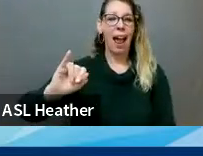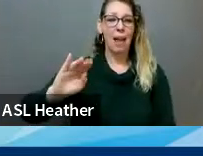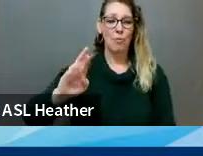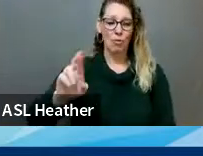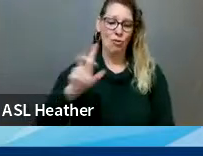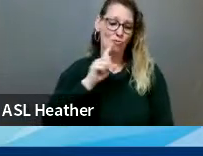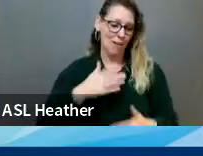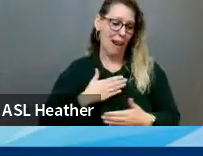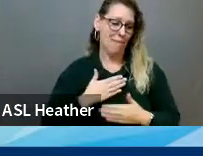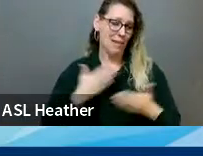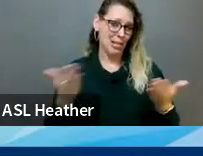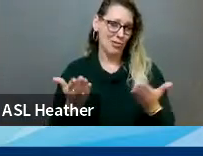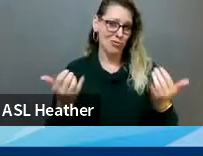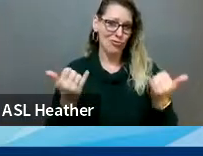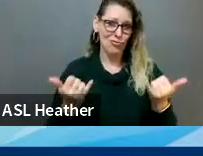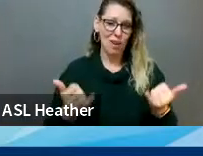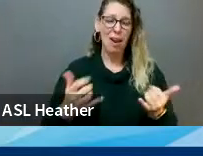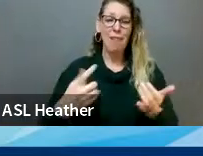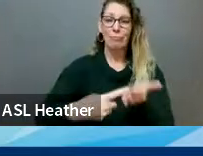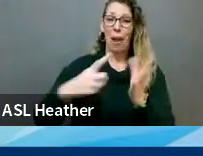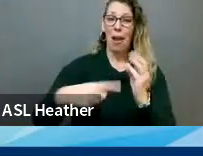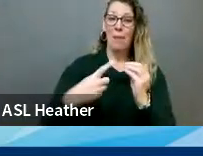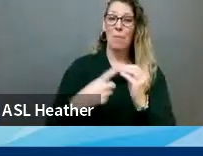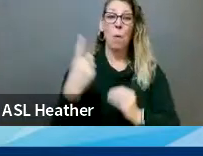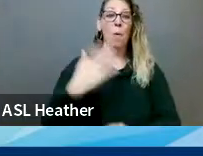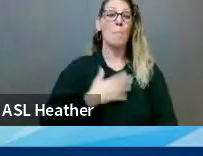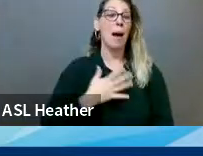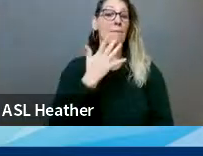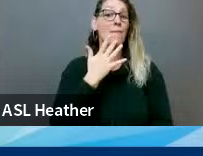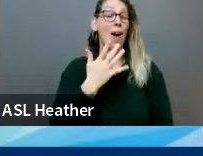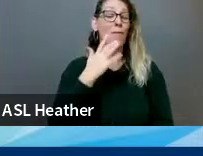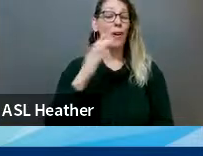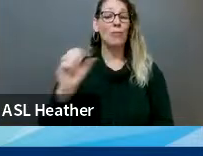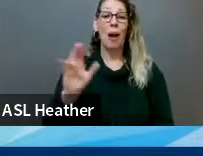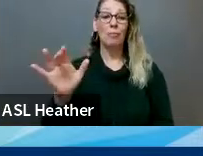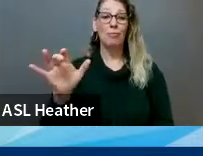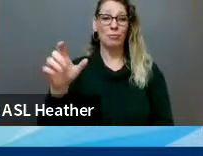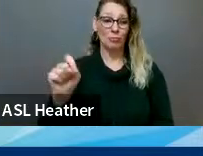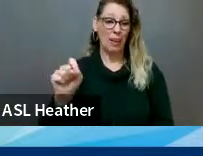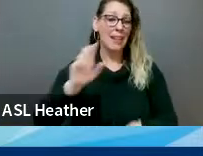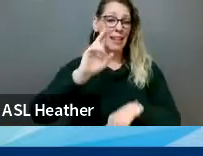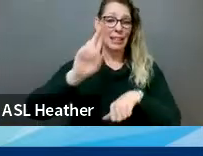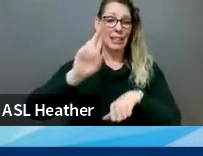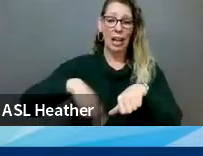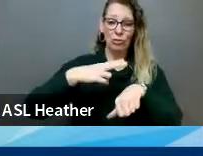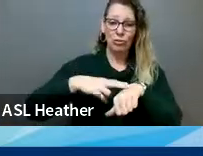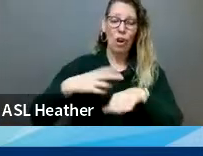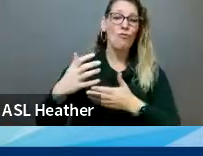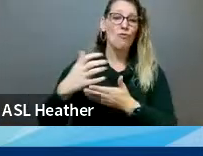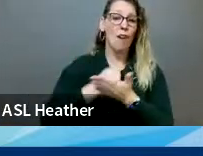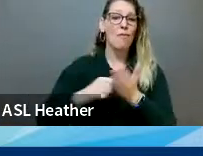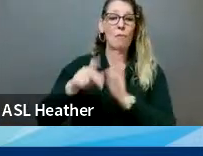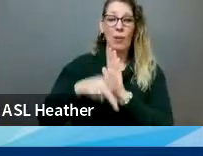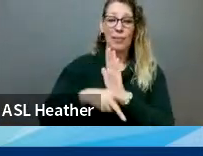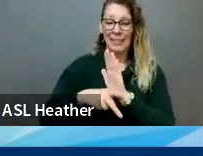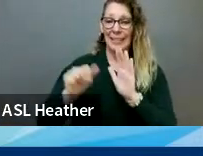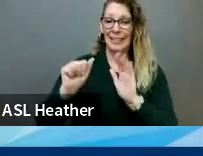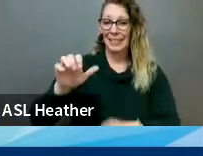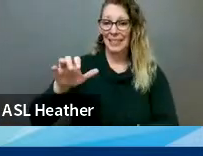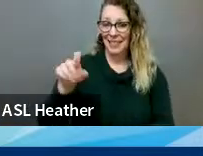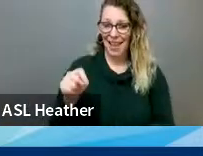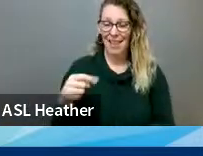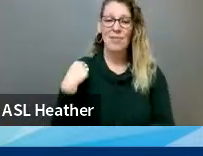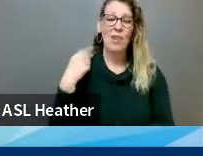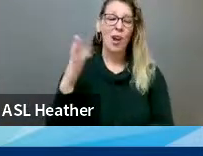you today to talk about one of my favorite subjects, the National Environmental Policy Act. So I'm going to go into